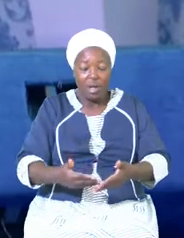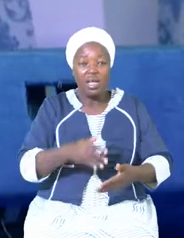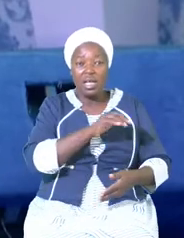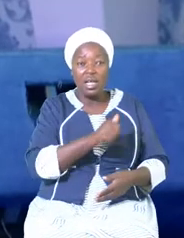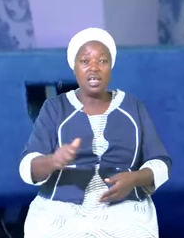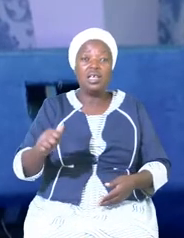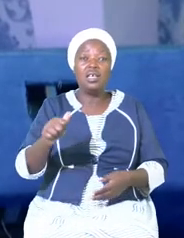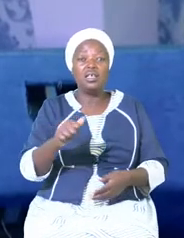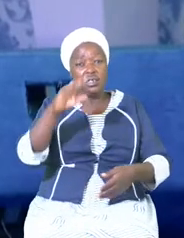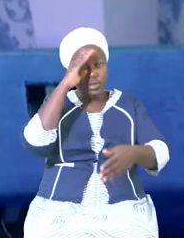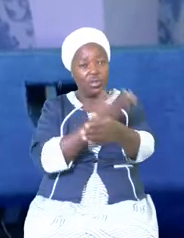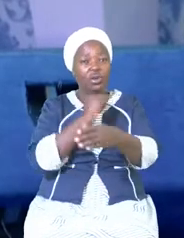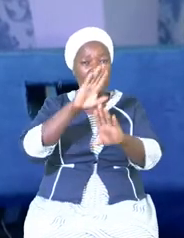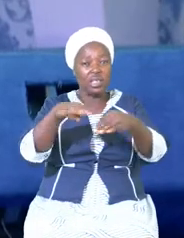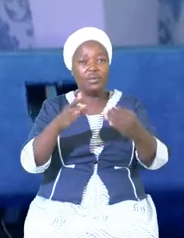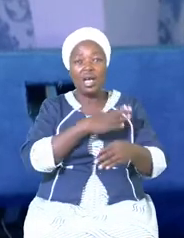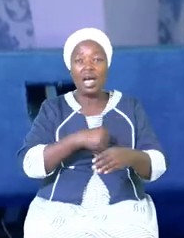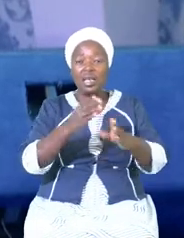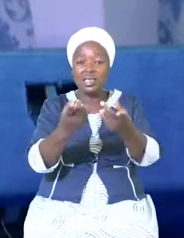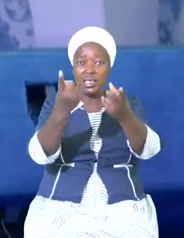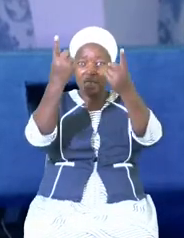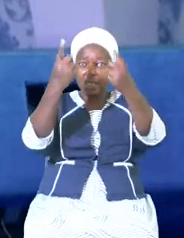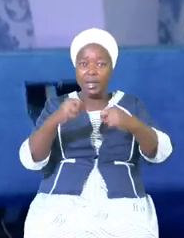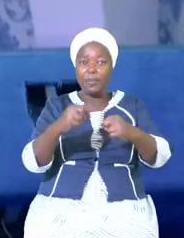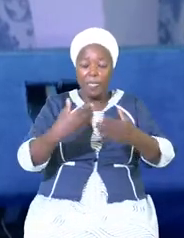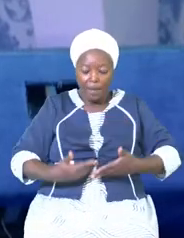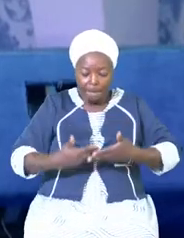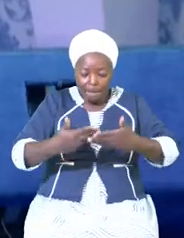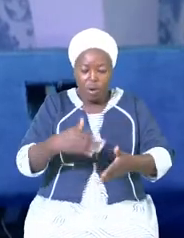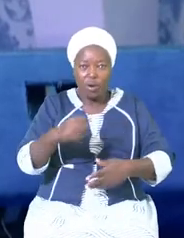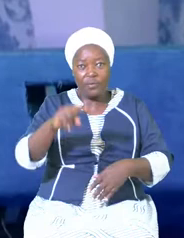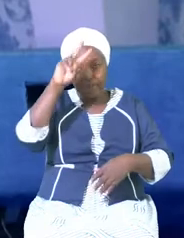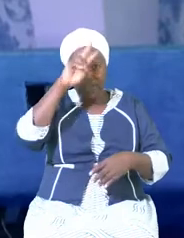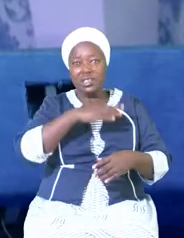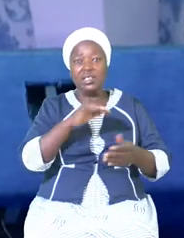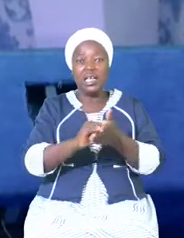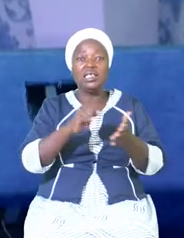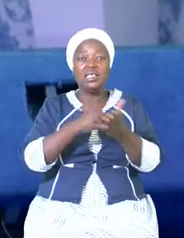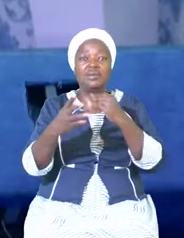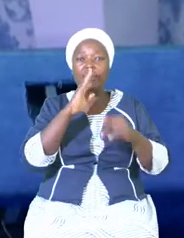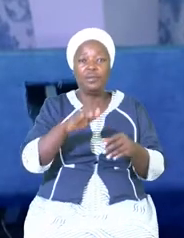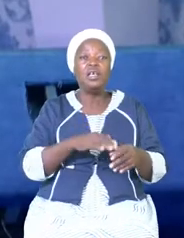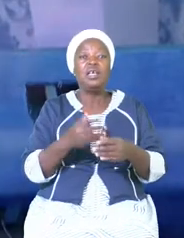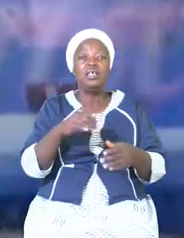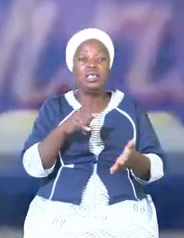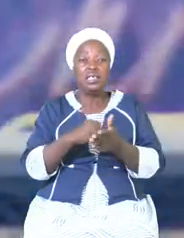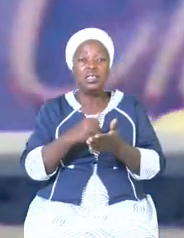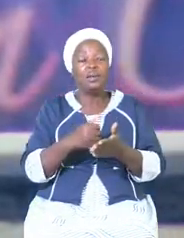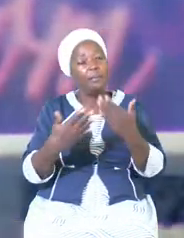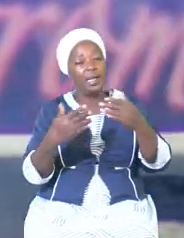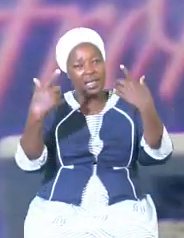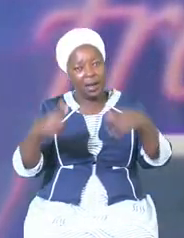And he came born of a virgin, that it may be fulfilled. And you'll call his